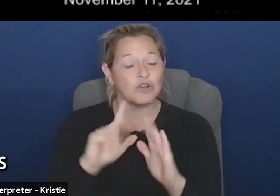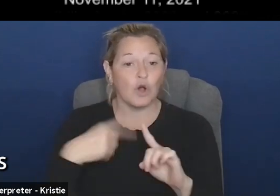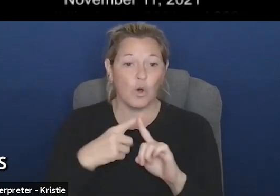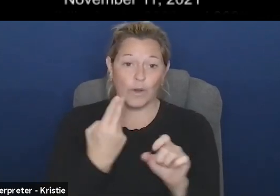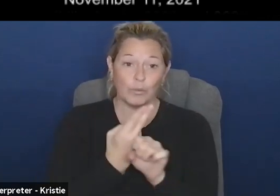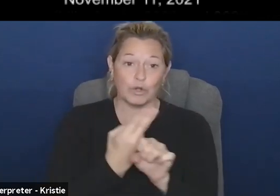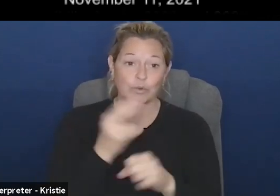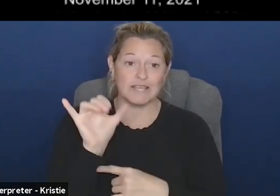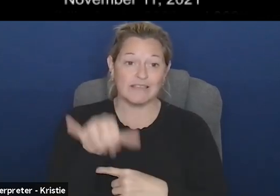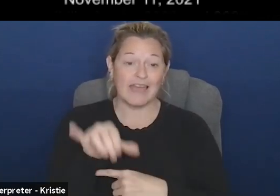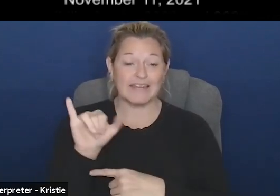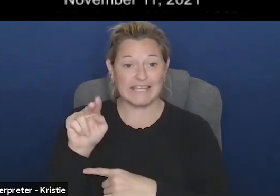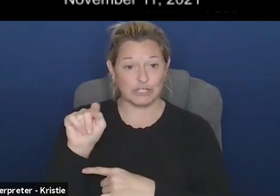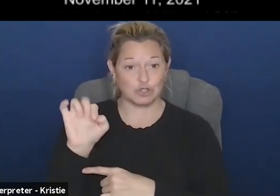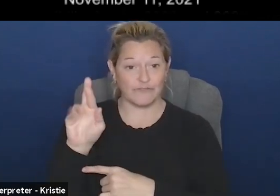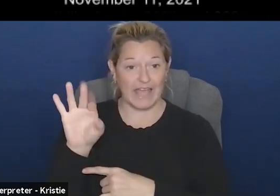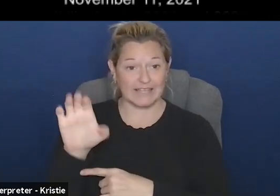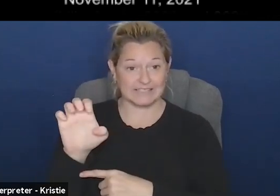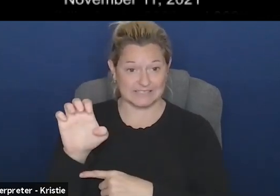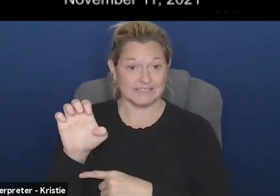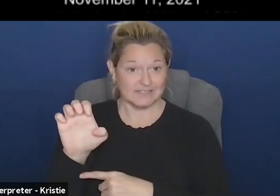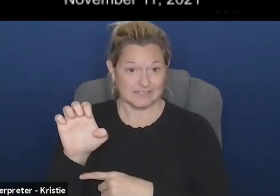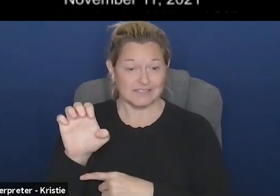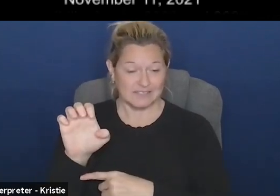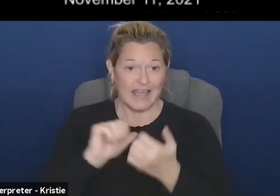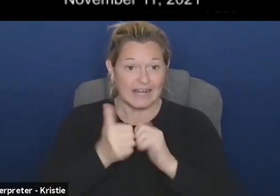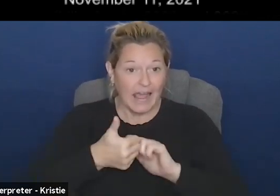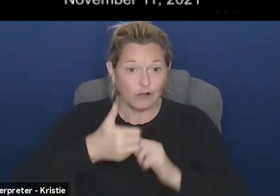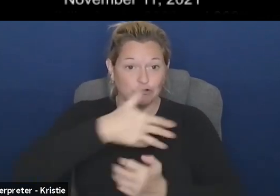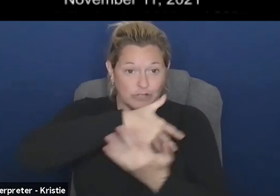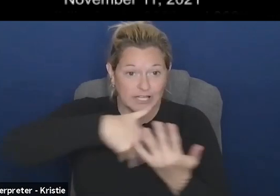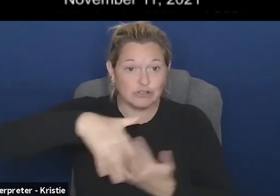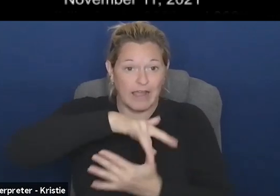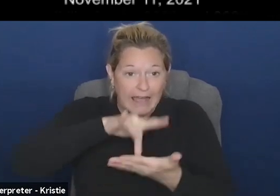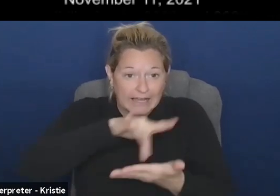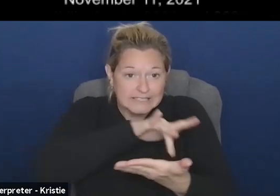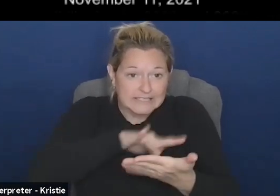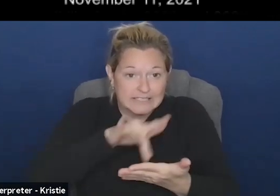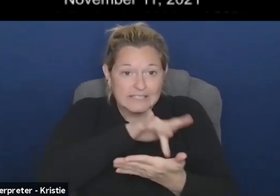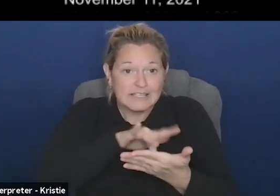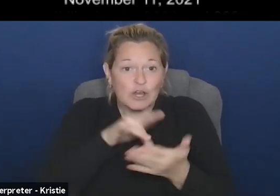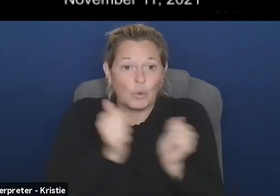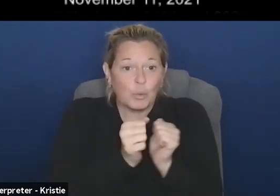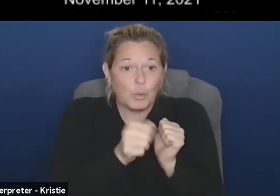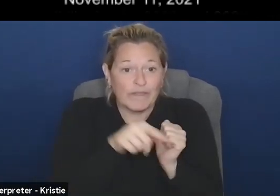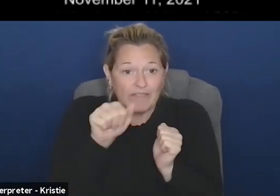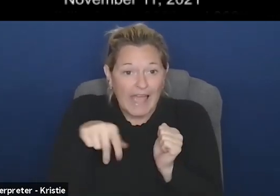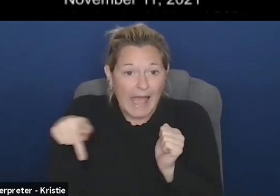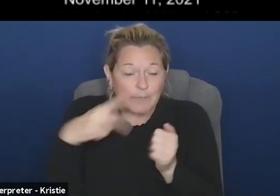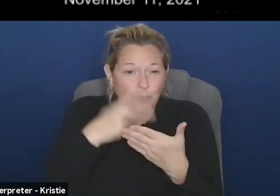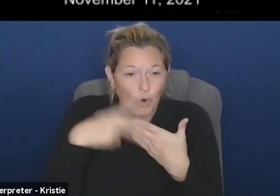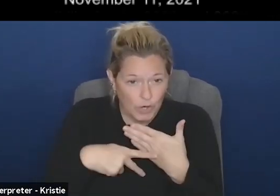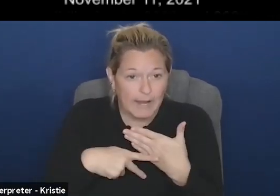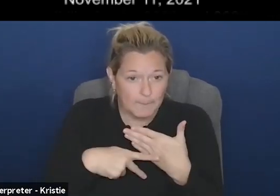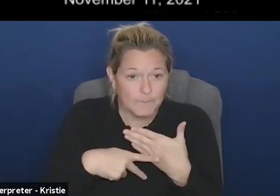as metaphors for sort of how to interact with your applications, you really need to understand kind of what